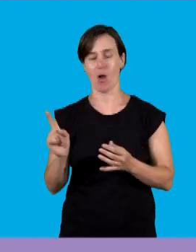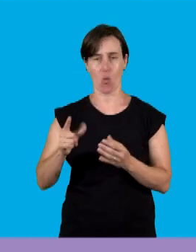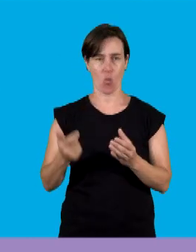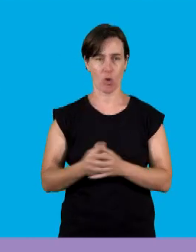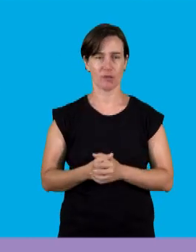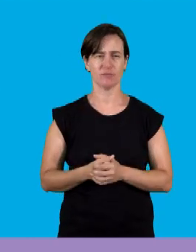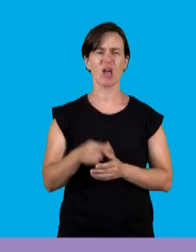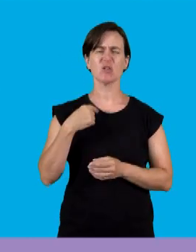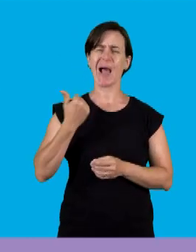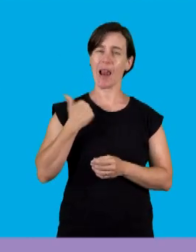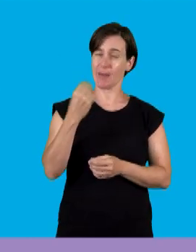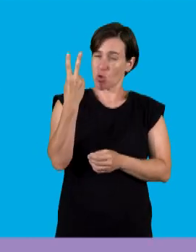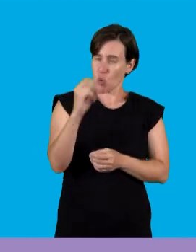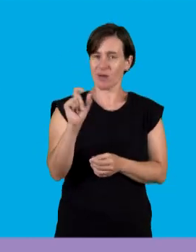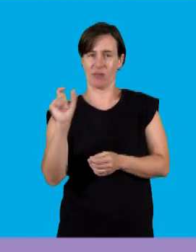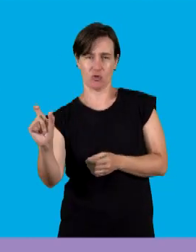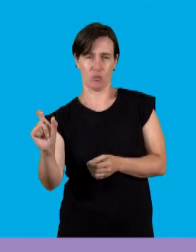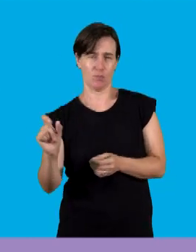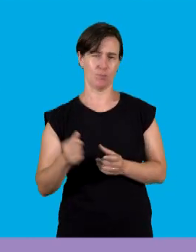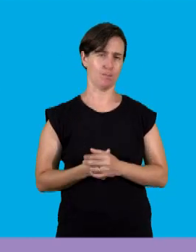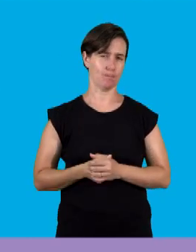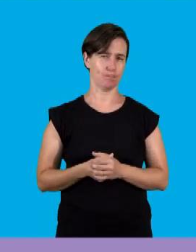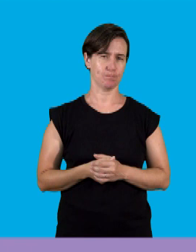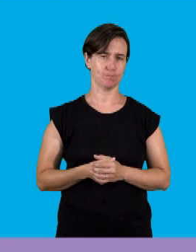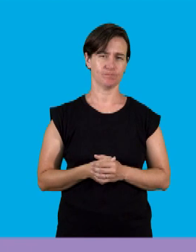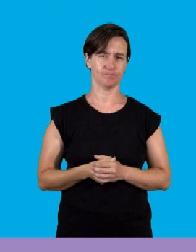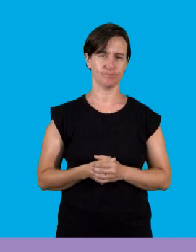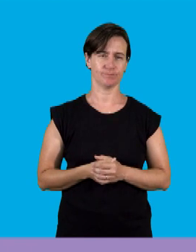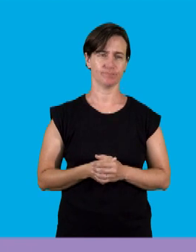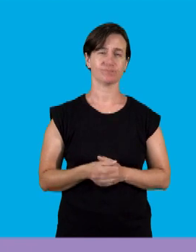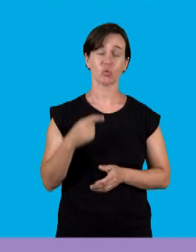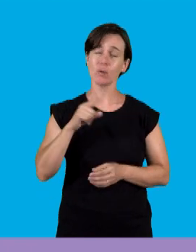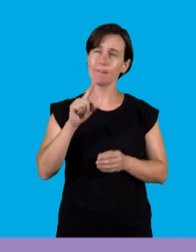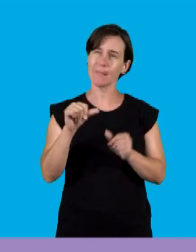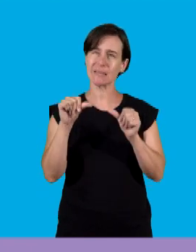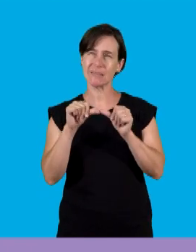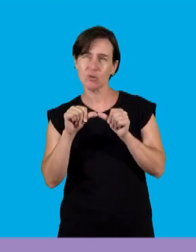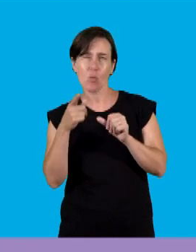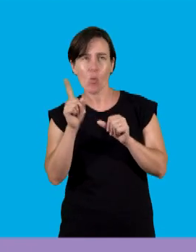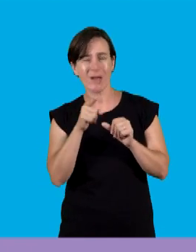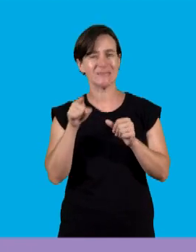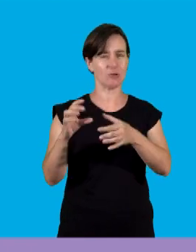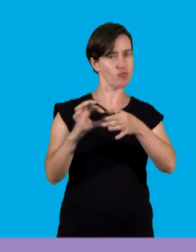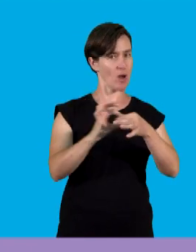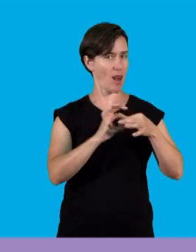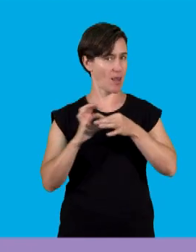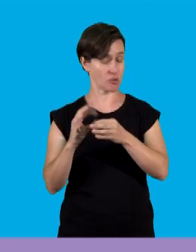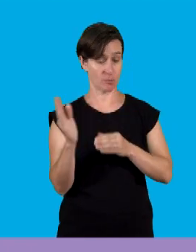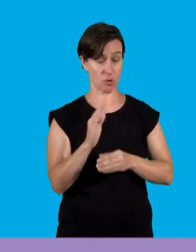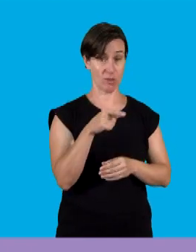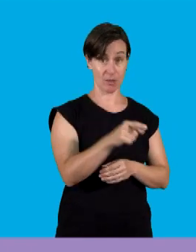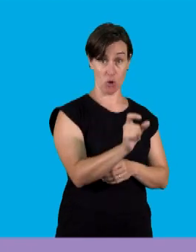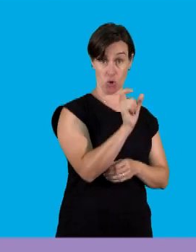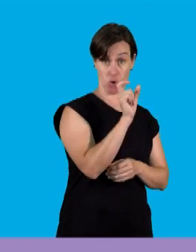would we find the 20th term or the 20th figure? Firstly, the relationship between the term